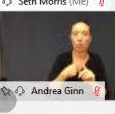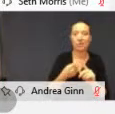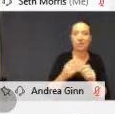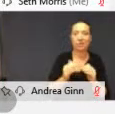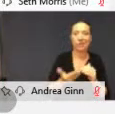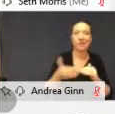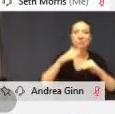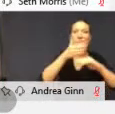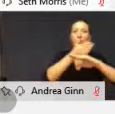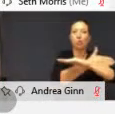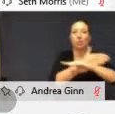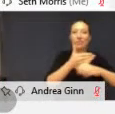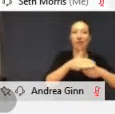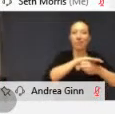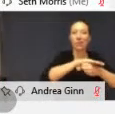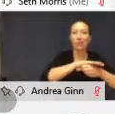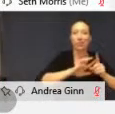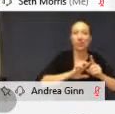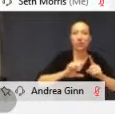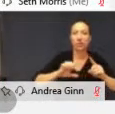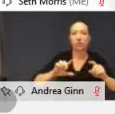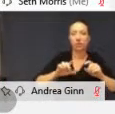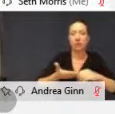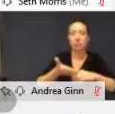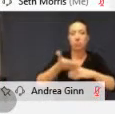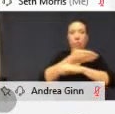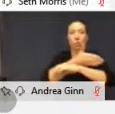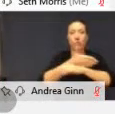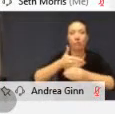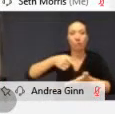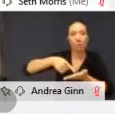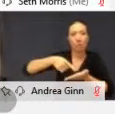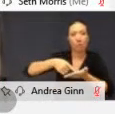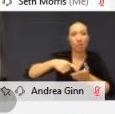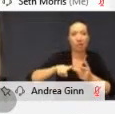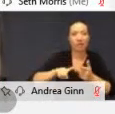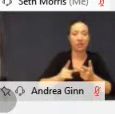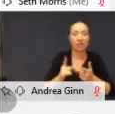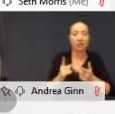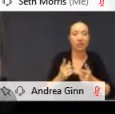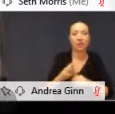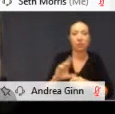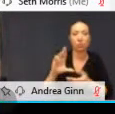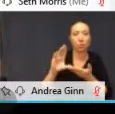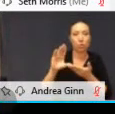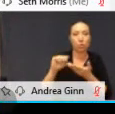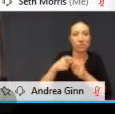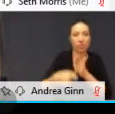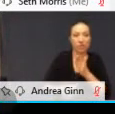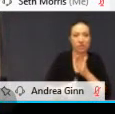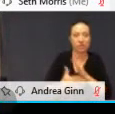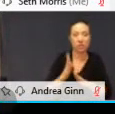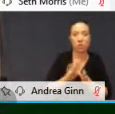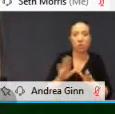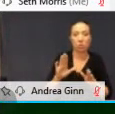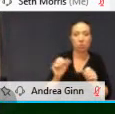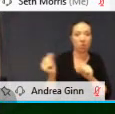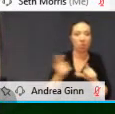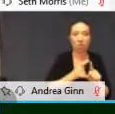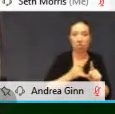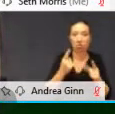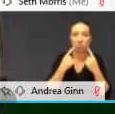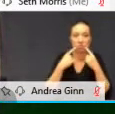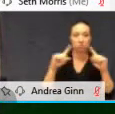the options are successful in doing that, ranging from ensuring anywhere from 11,000